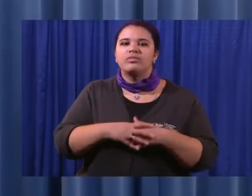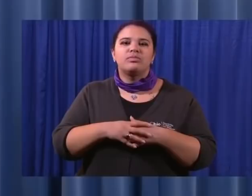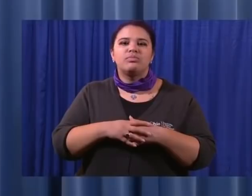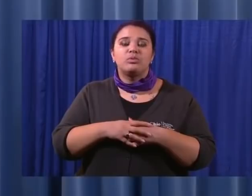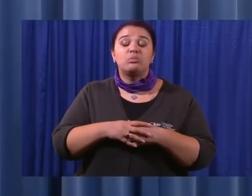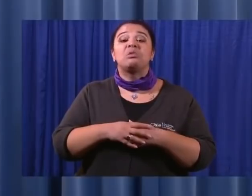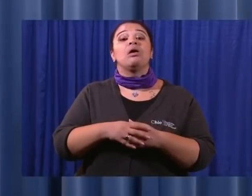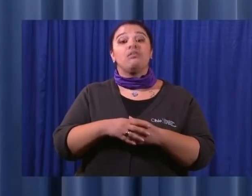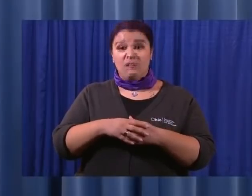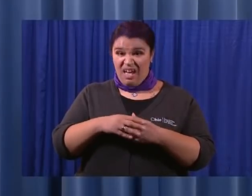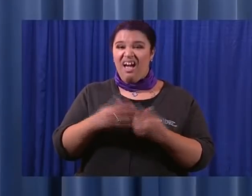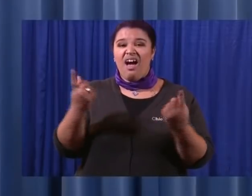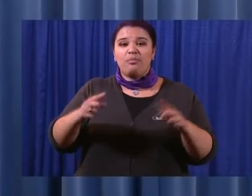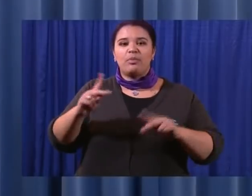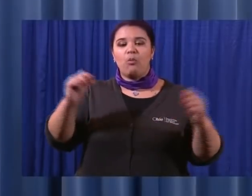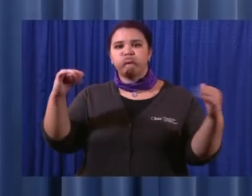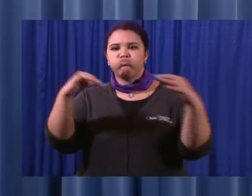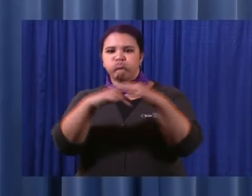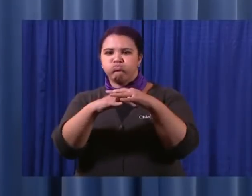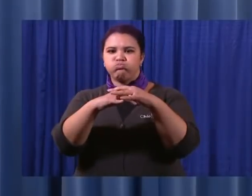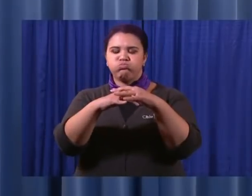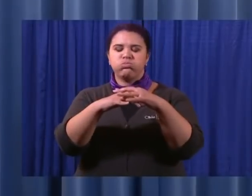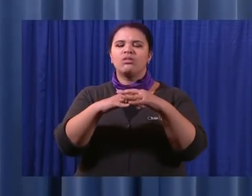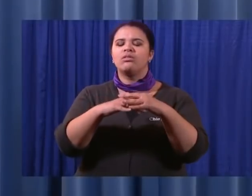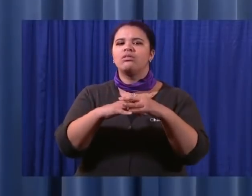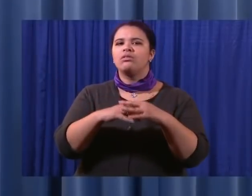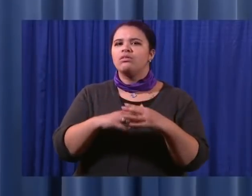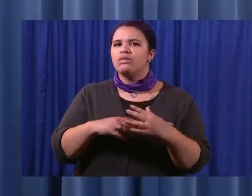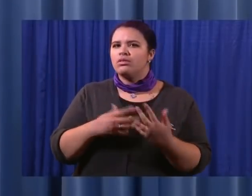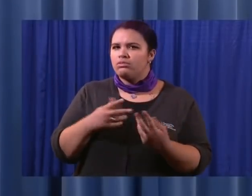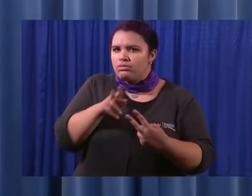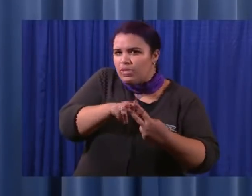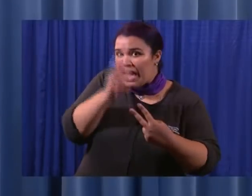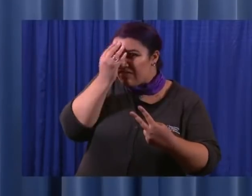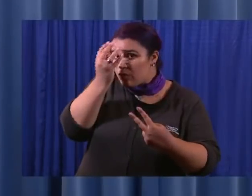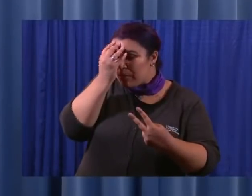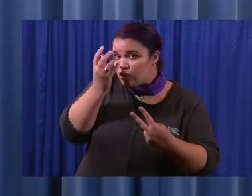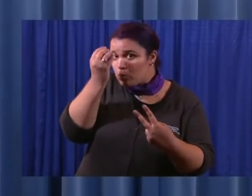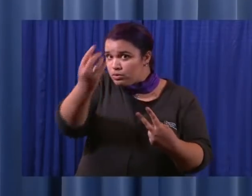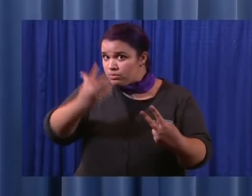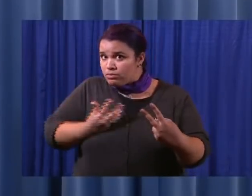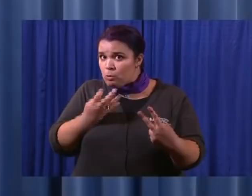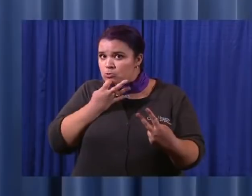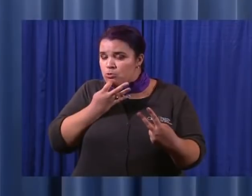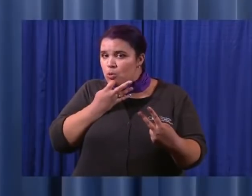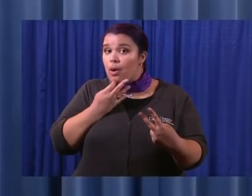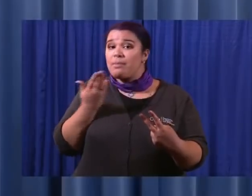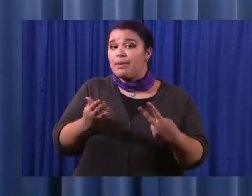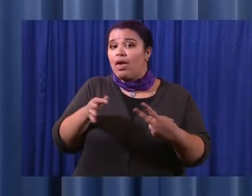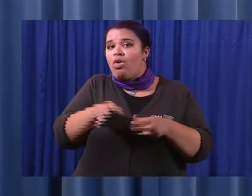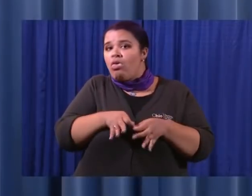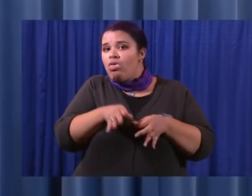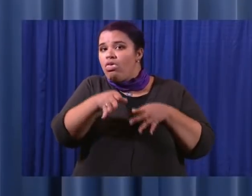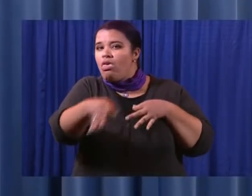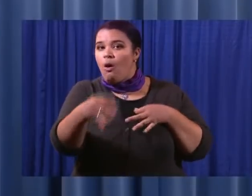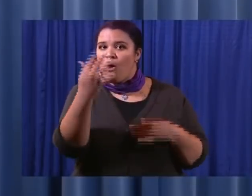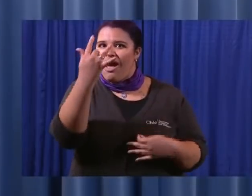these things might be delayed in the light of data that's coming out now about the rising case numbers?